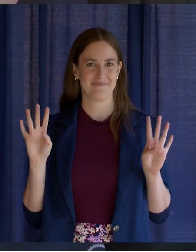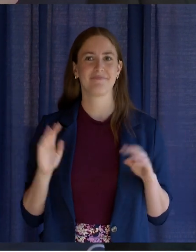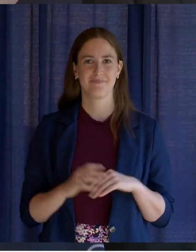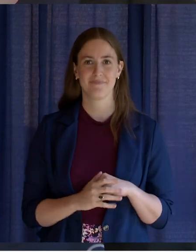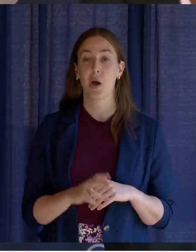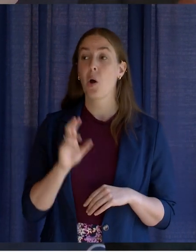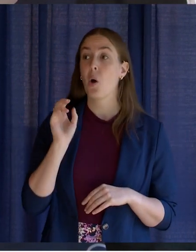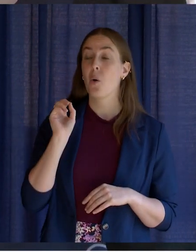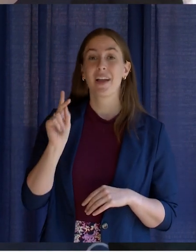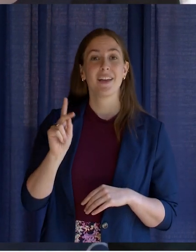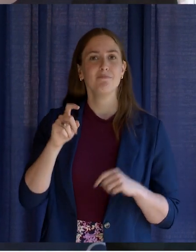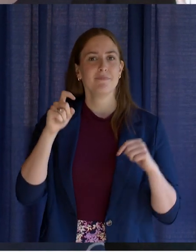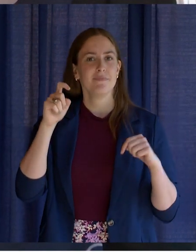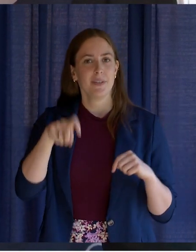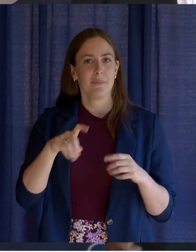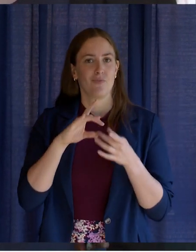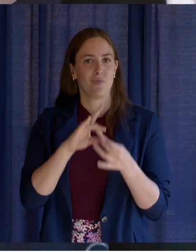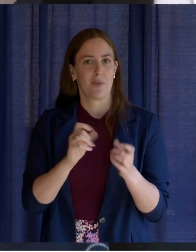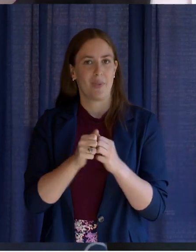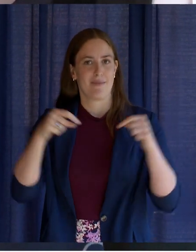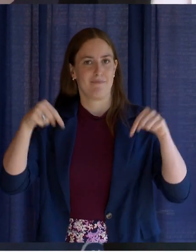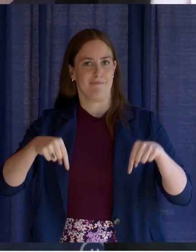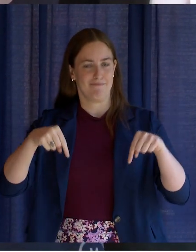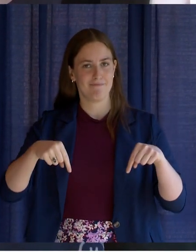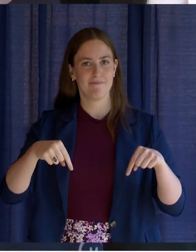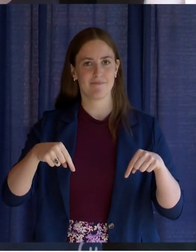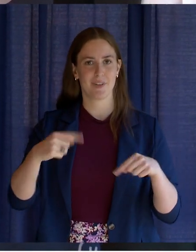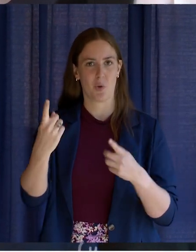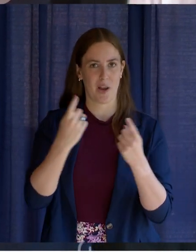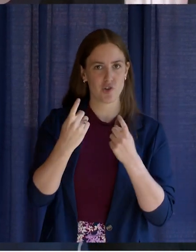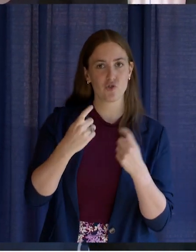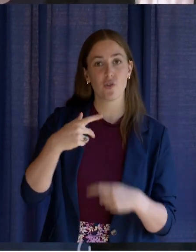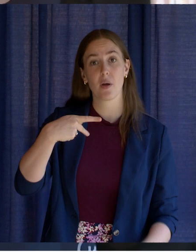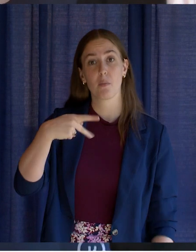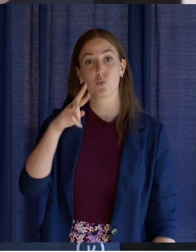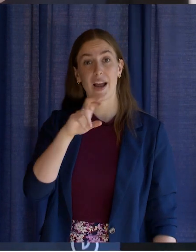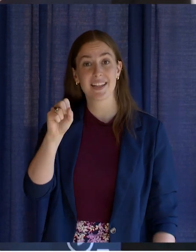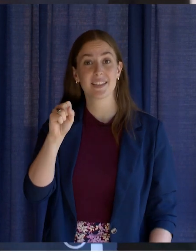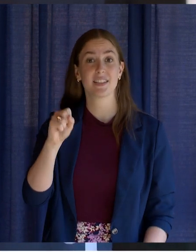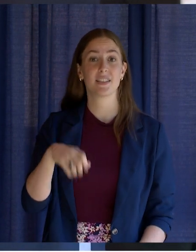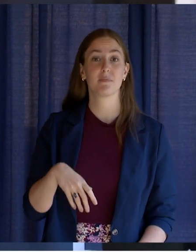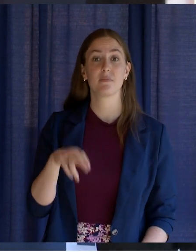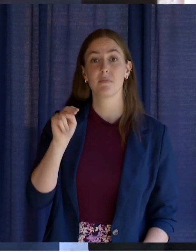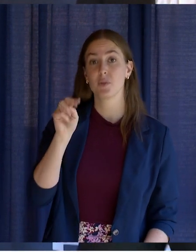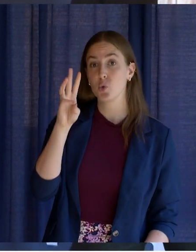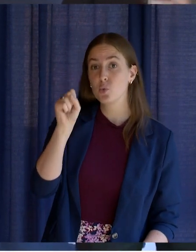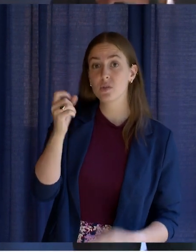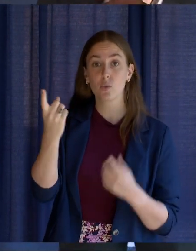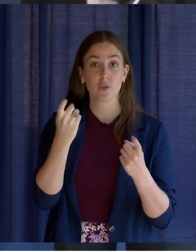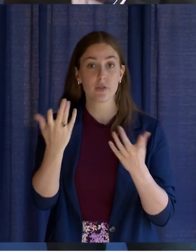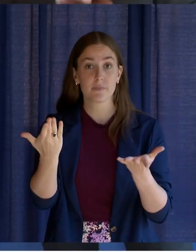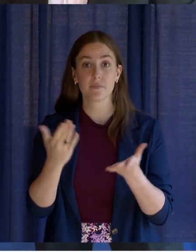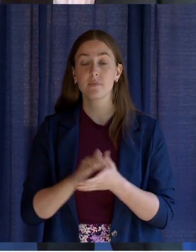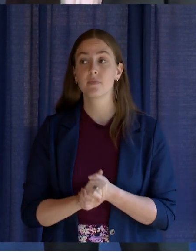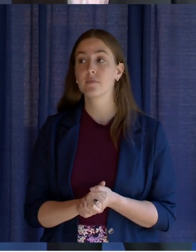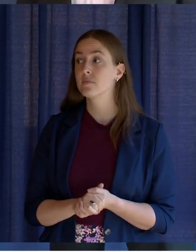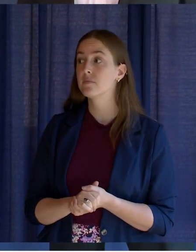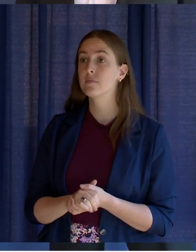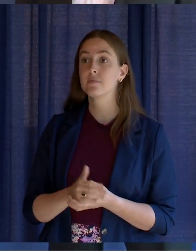topic. Who has a question? Press questions, press questions, press questions. and a